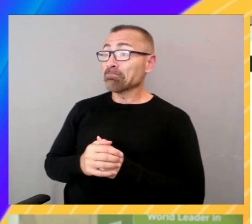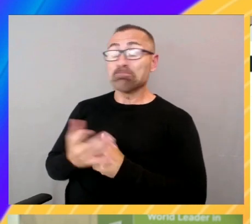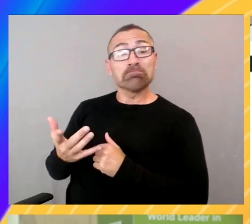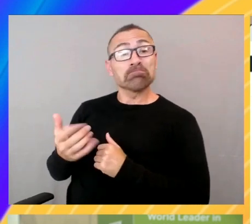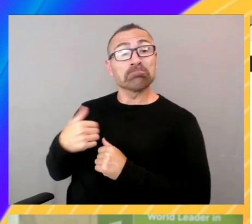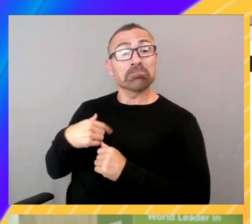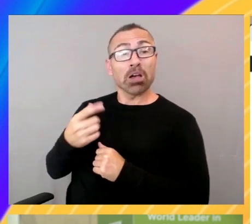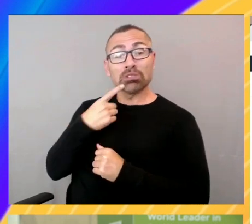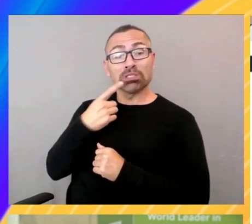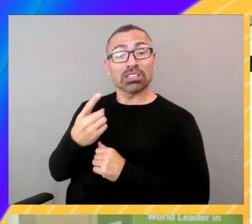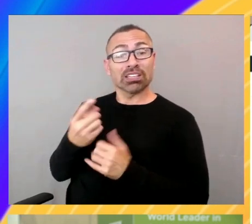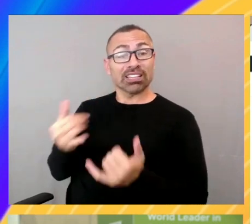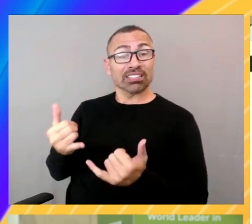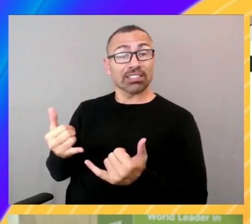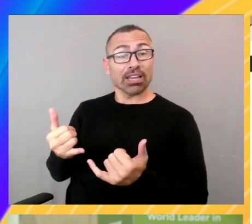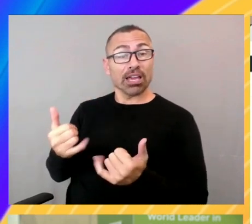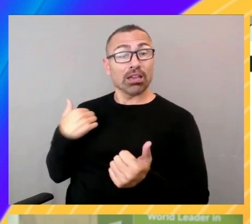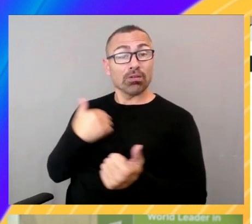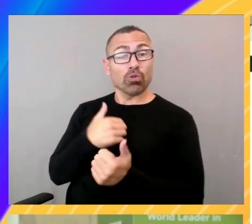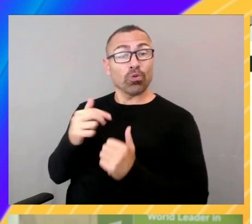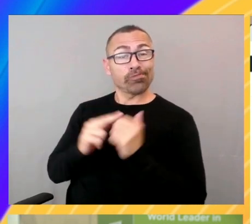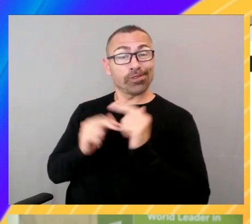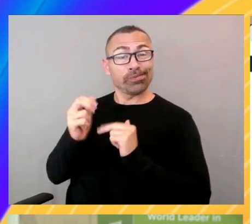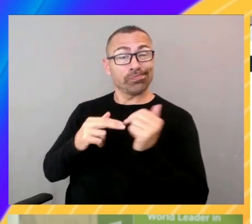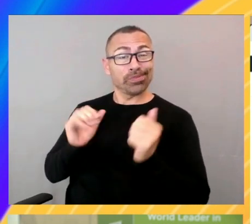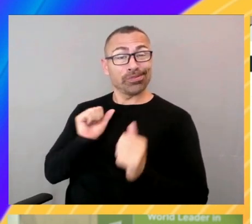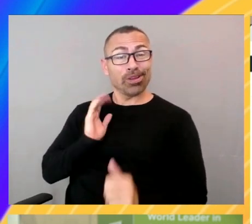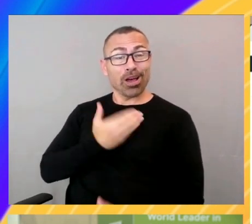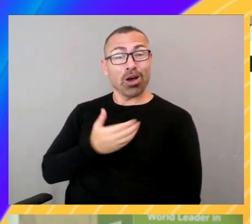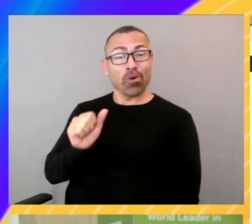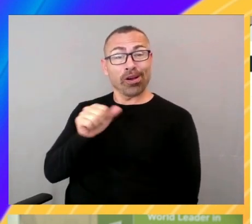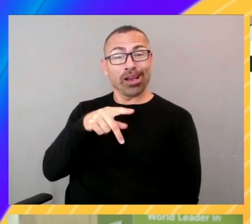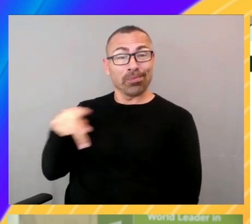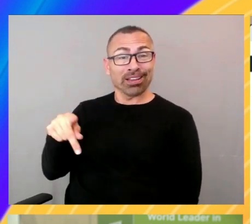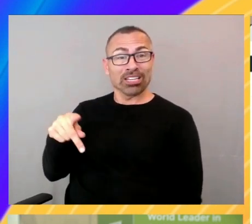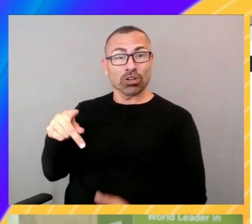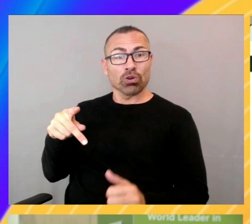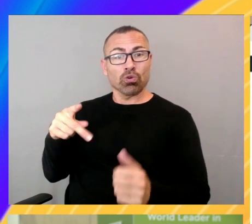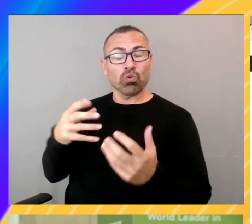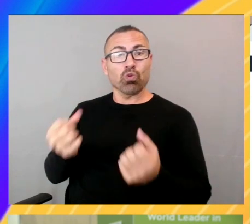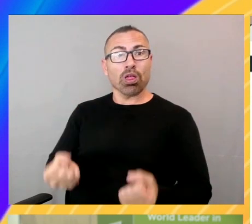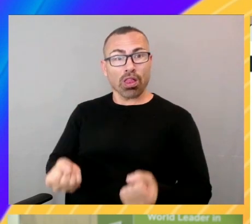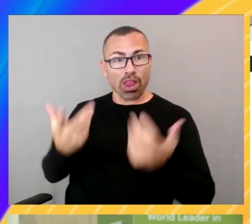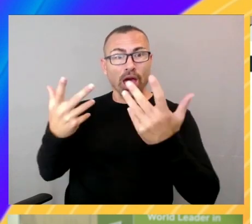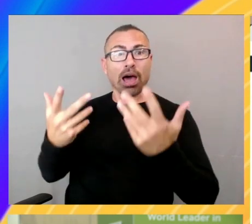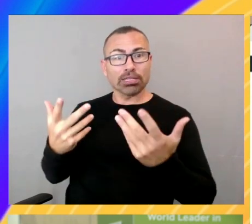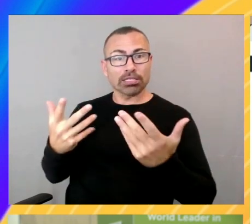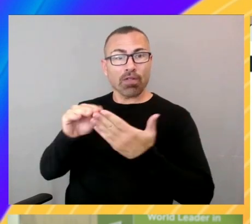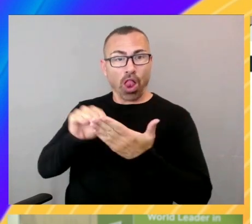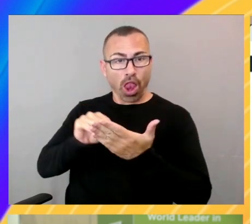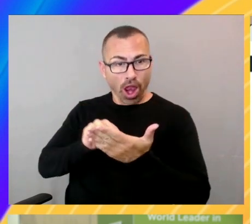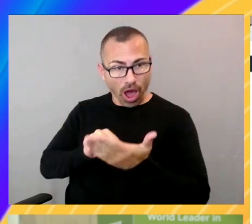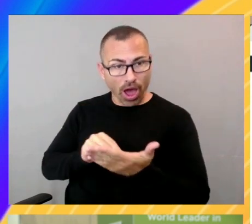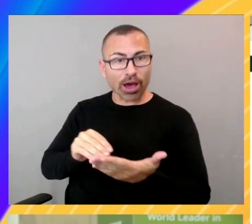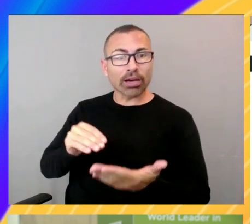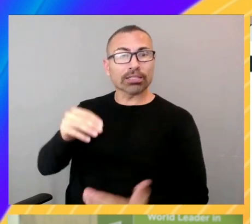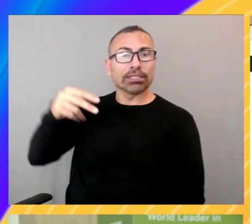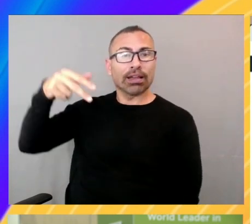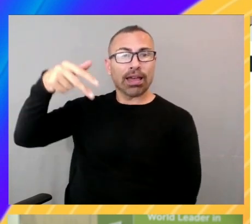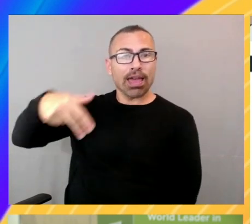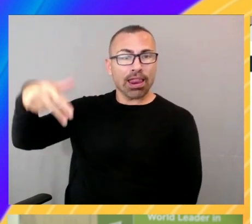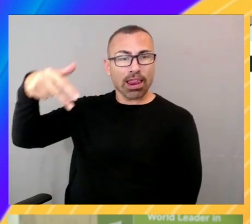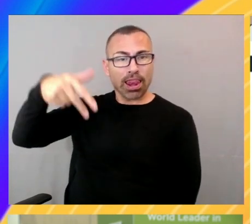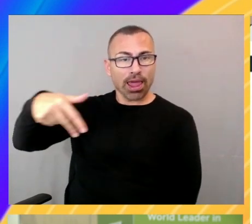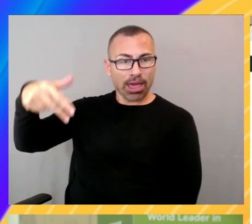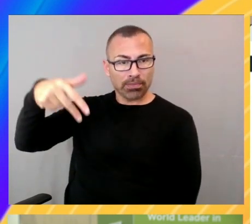nowadays we build our application with lots of Lambda, right? So to build the monitoring